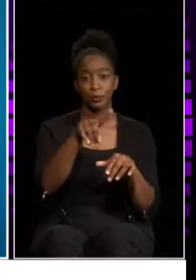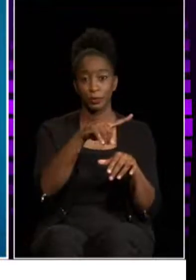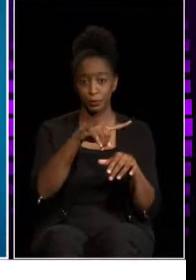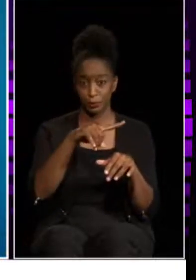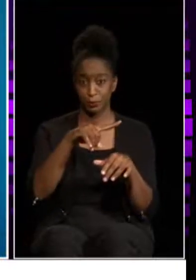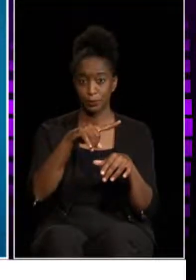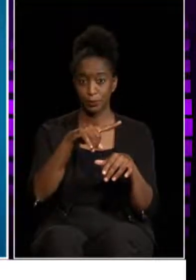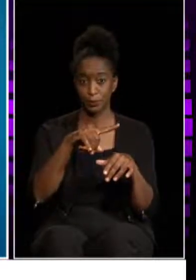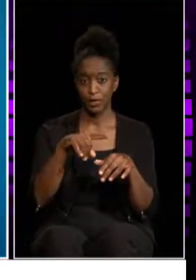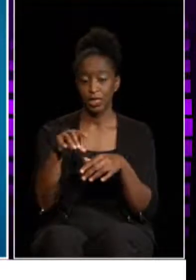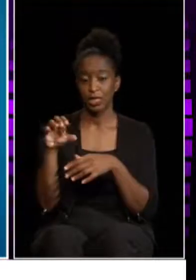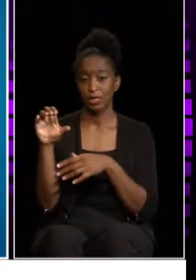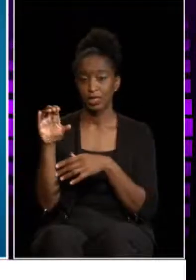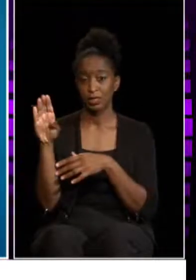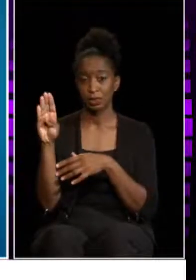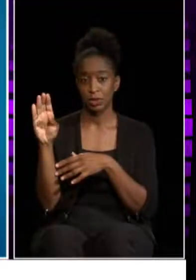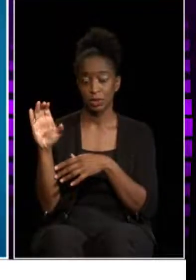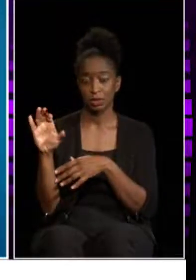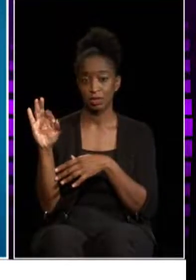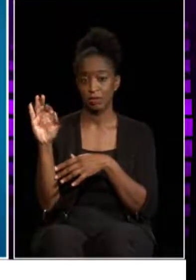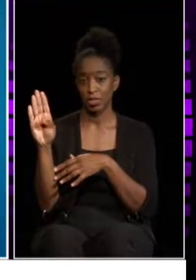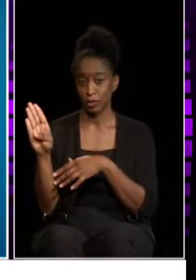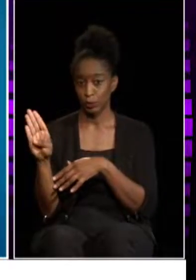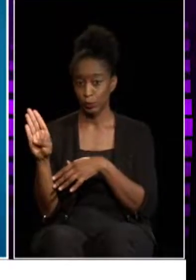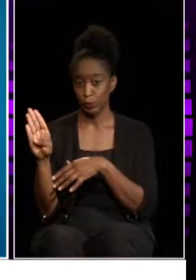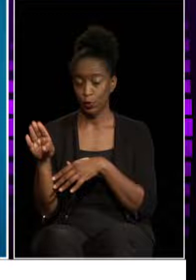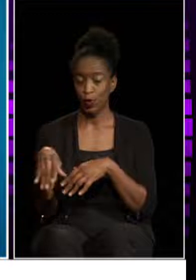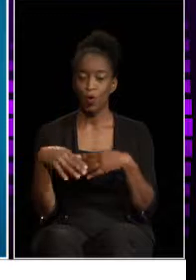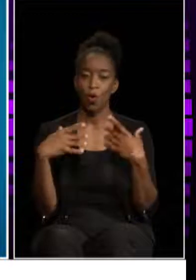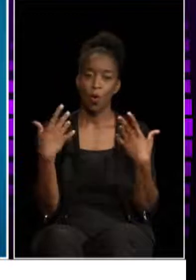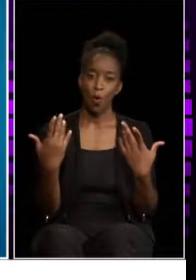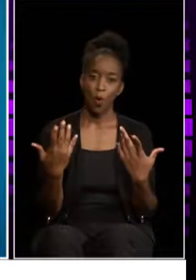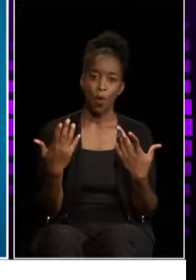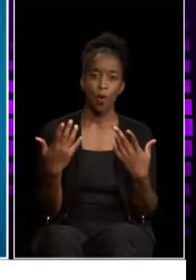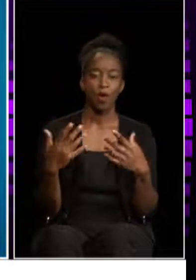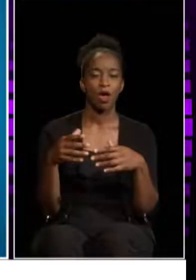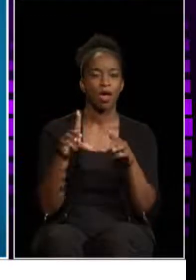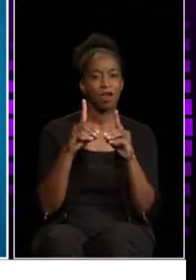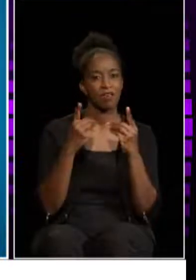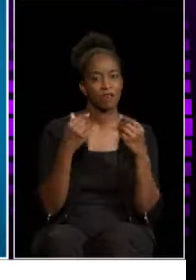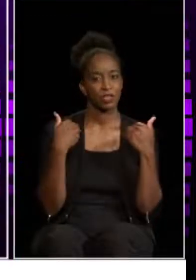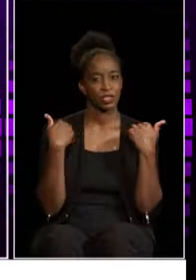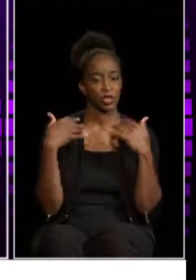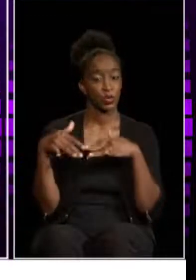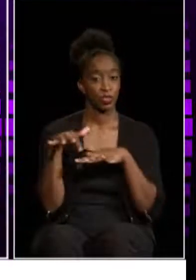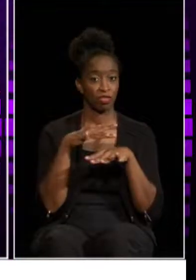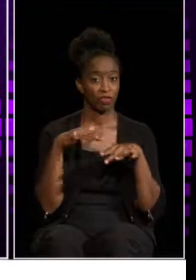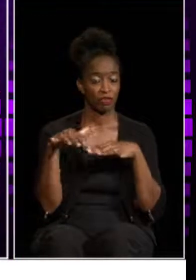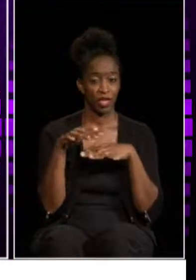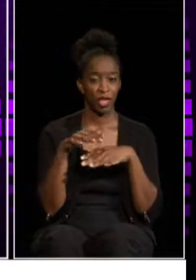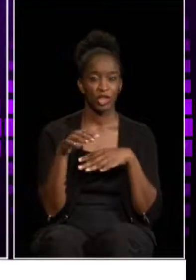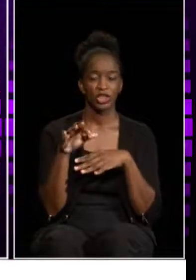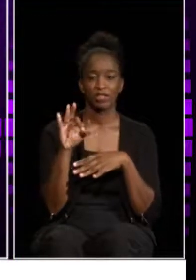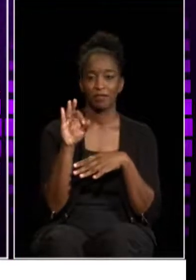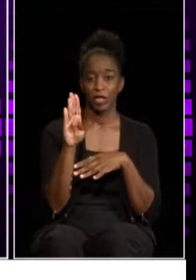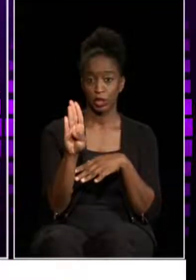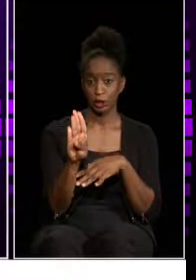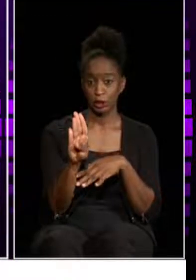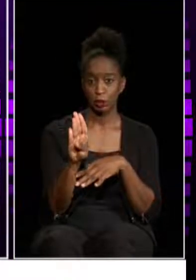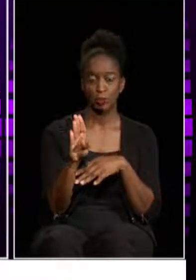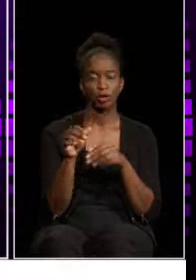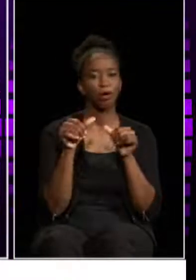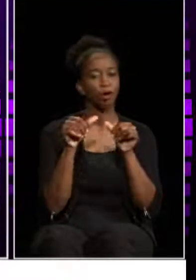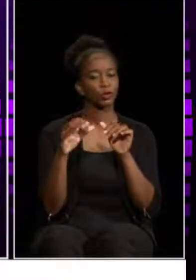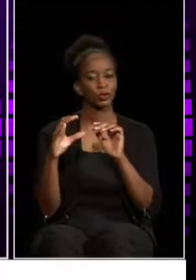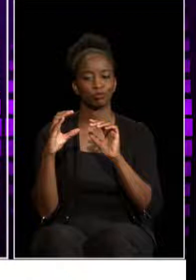CBC Barbados Facebook page, because you can win a prize for dinner for two at Pure Ocean Restaurant at DB South Hotel. Why miss out on